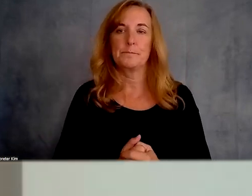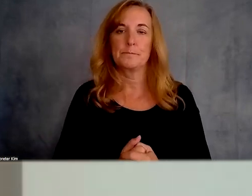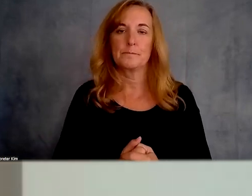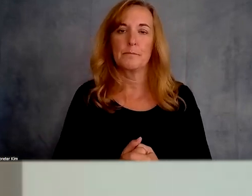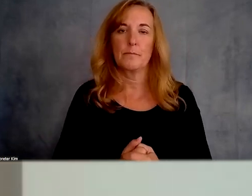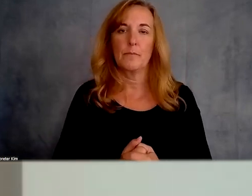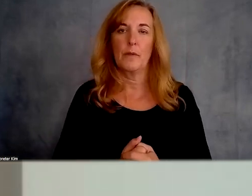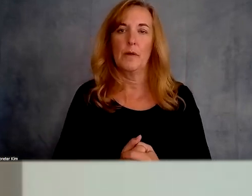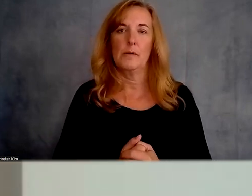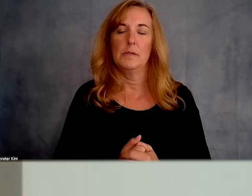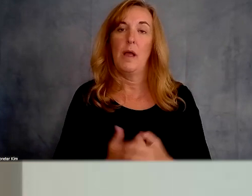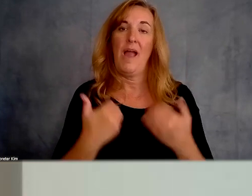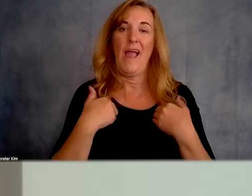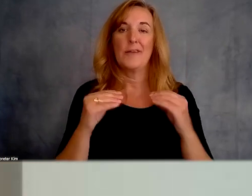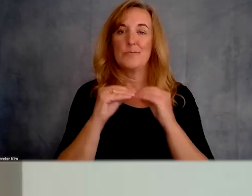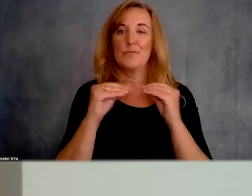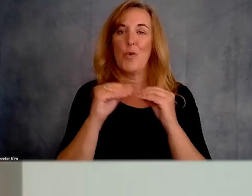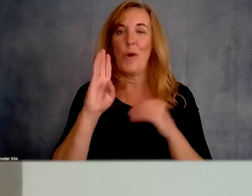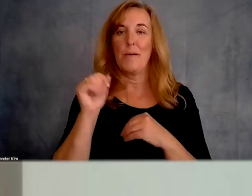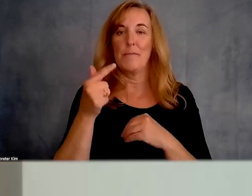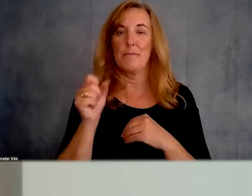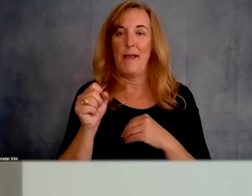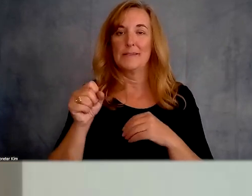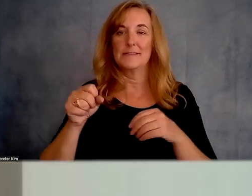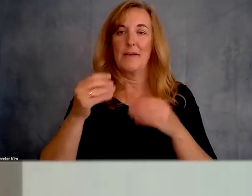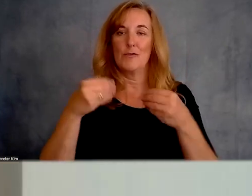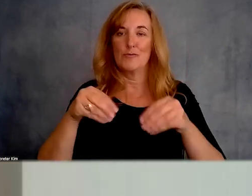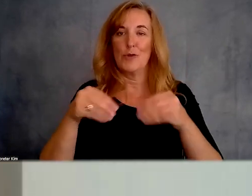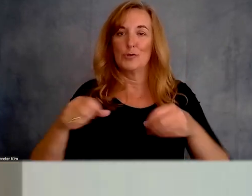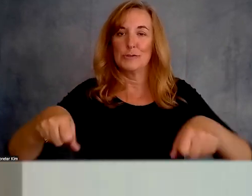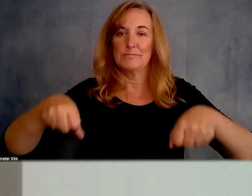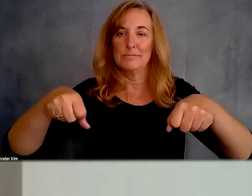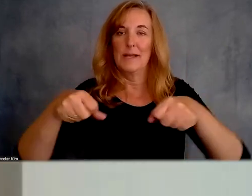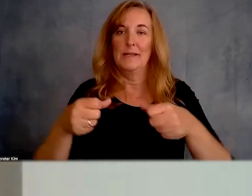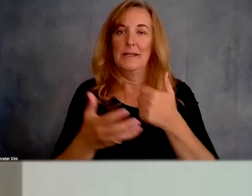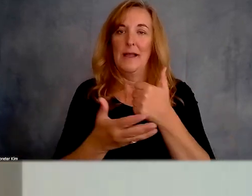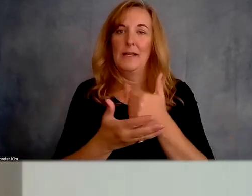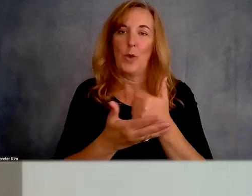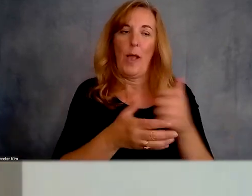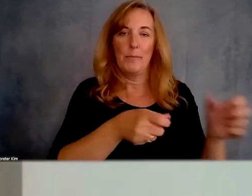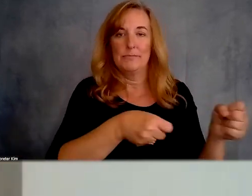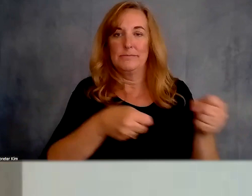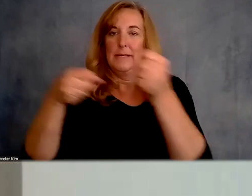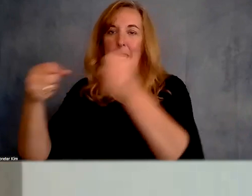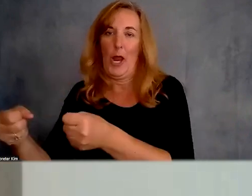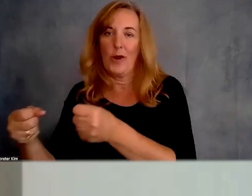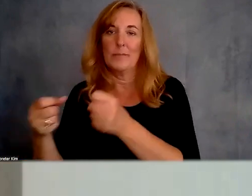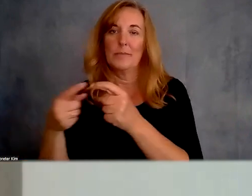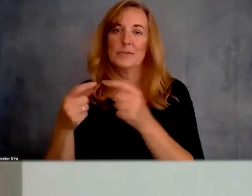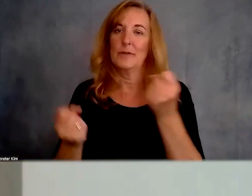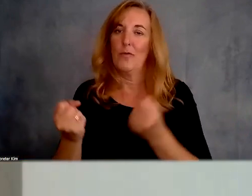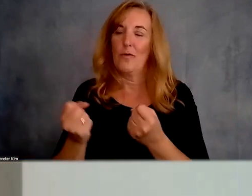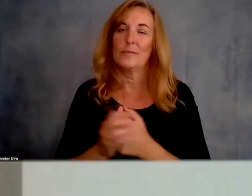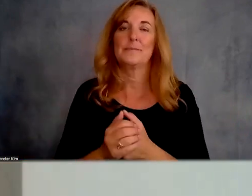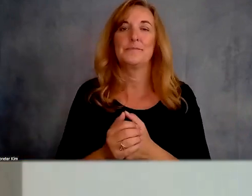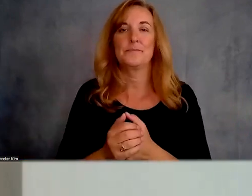I had more bags of groceries than I could handle, and so I got my partner to help carry them. And